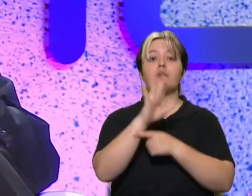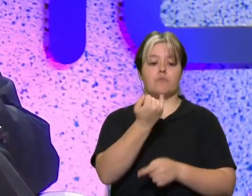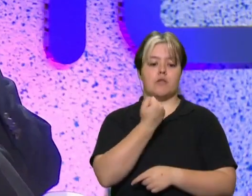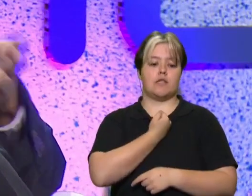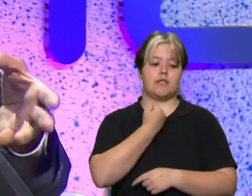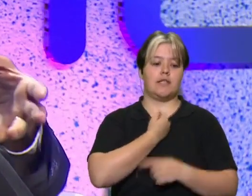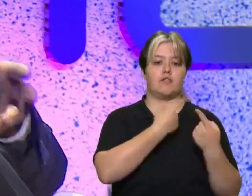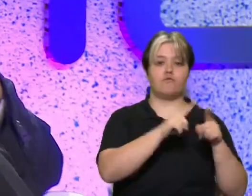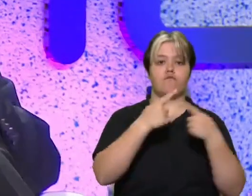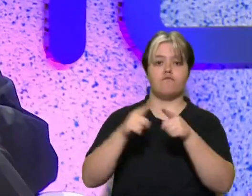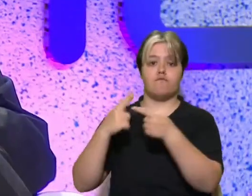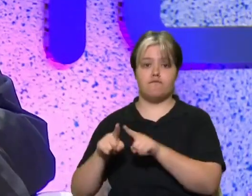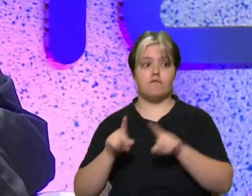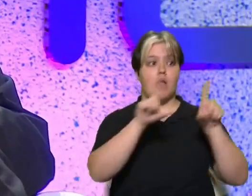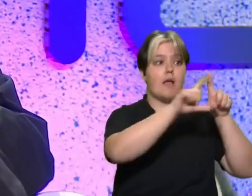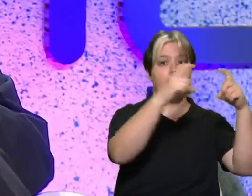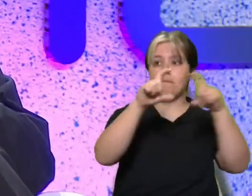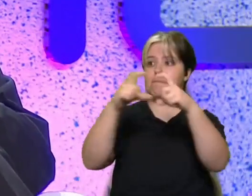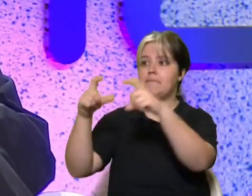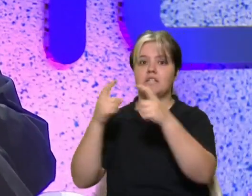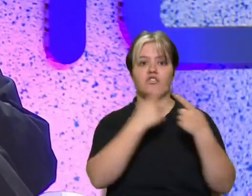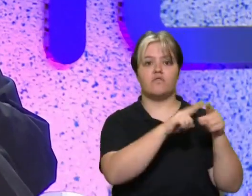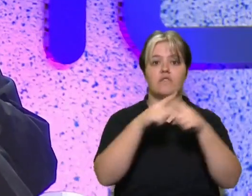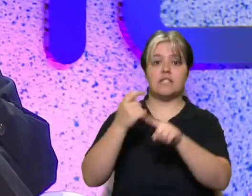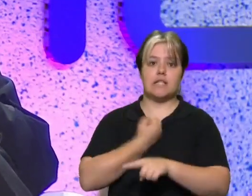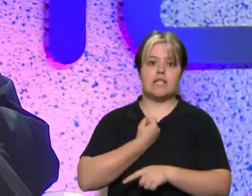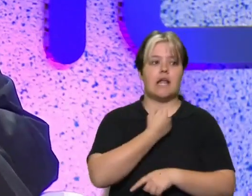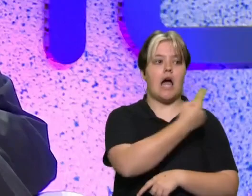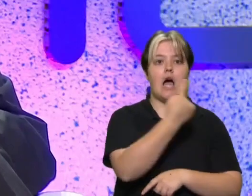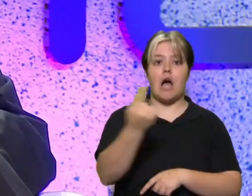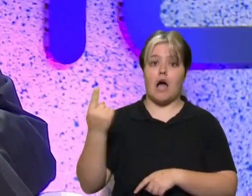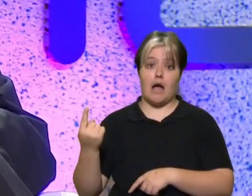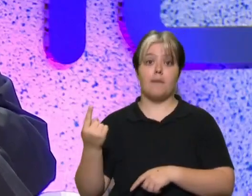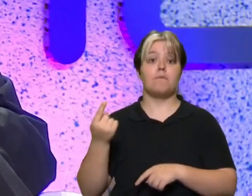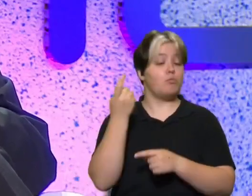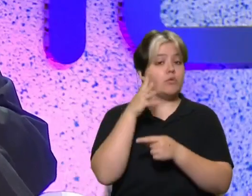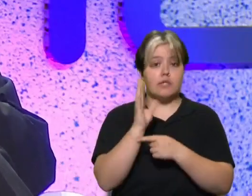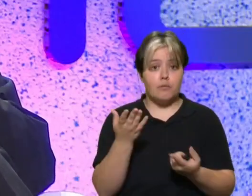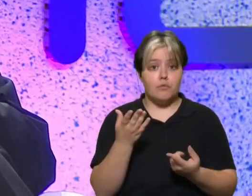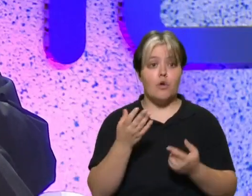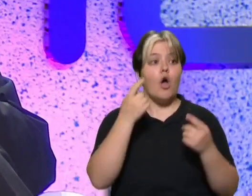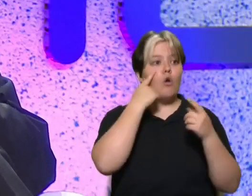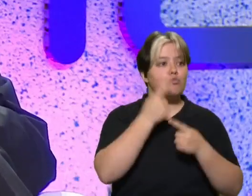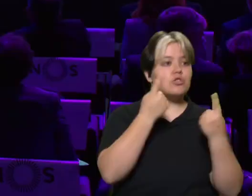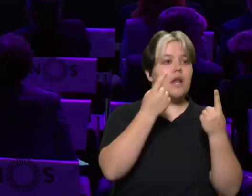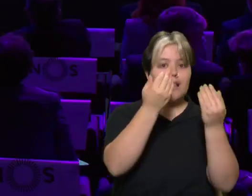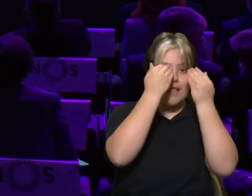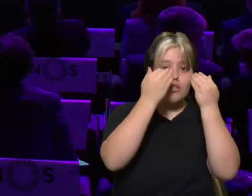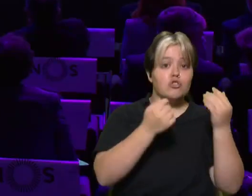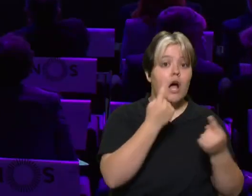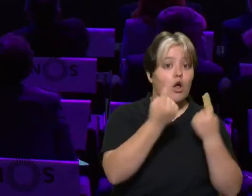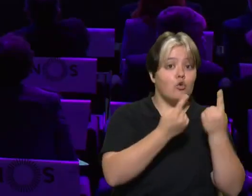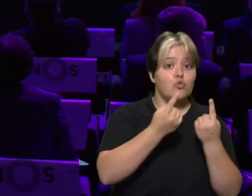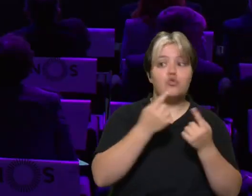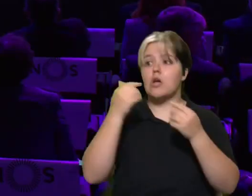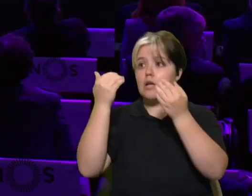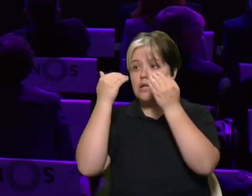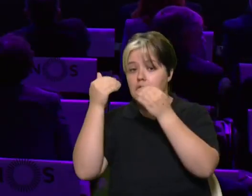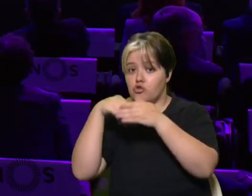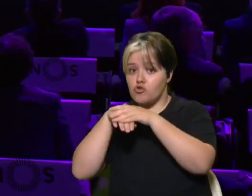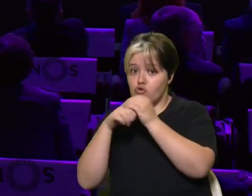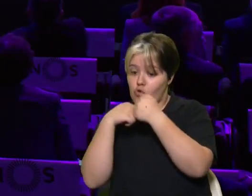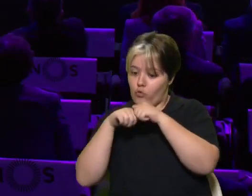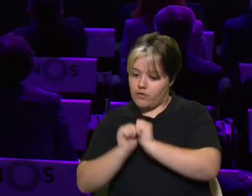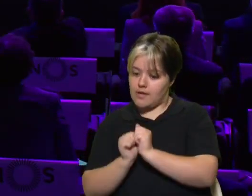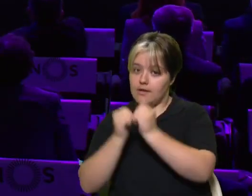It allows us to have different identity before different companies, reveal data, not other. And